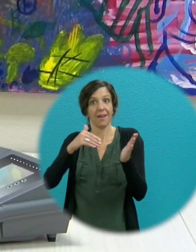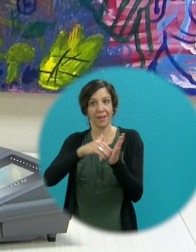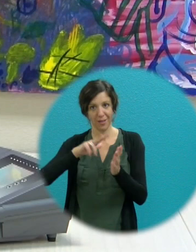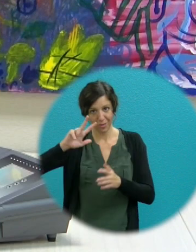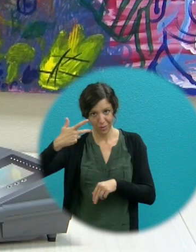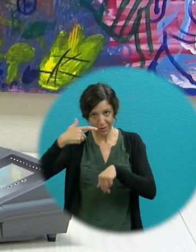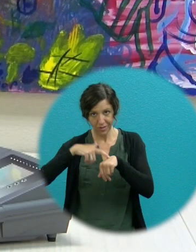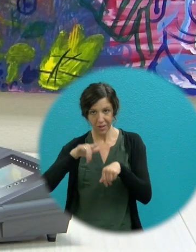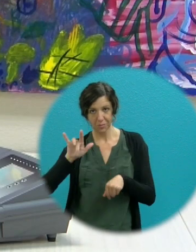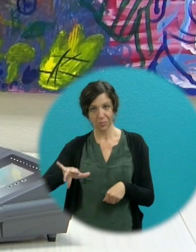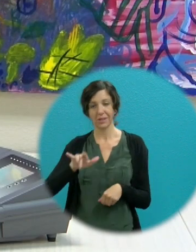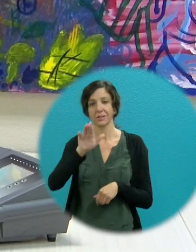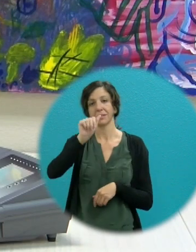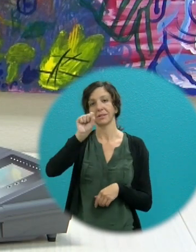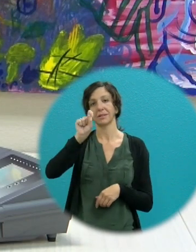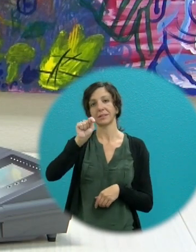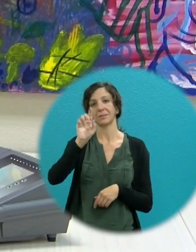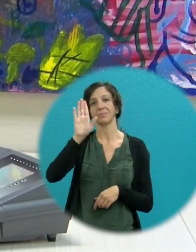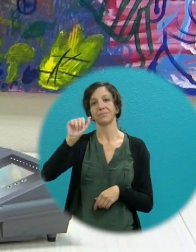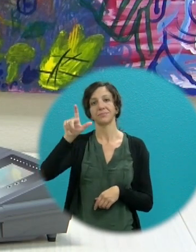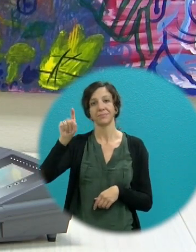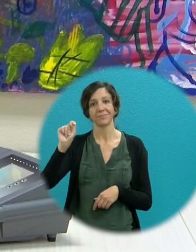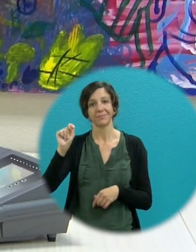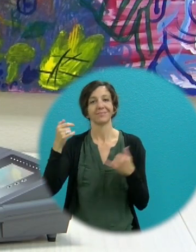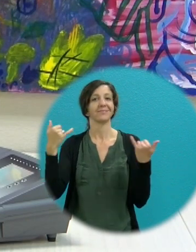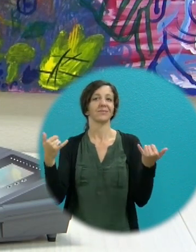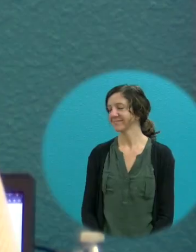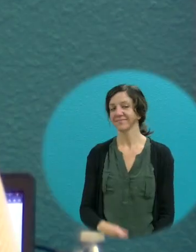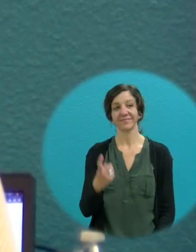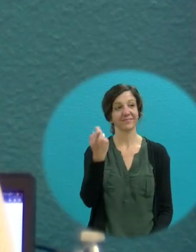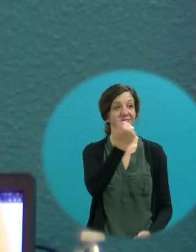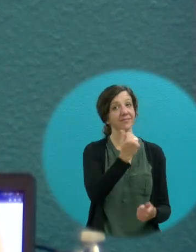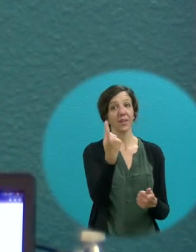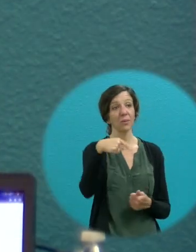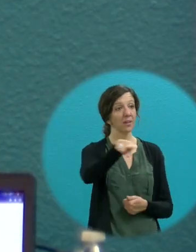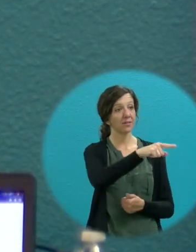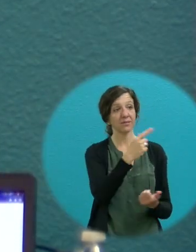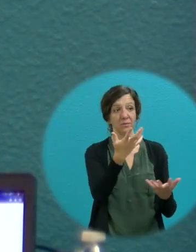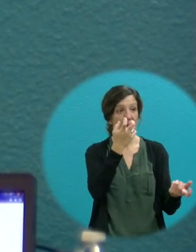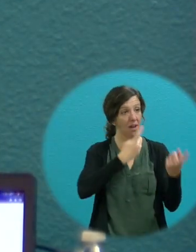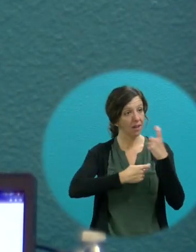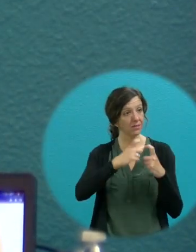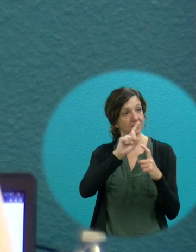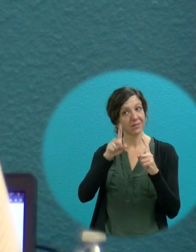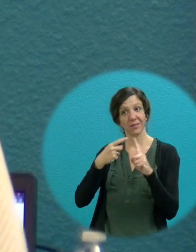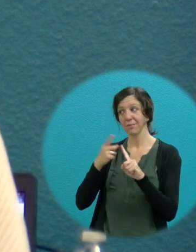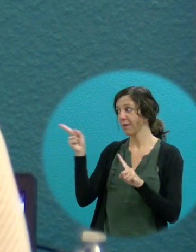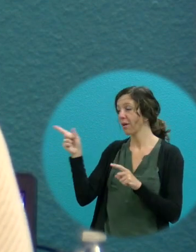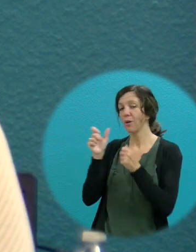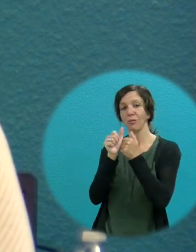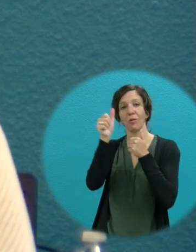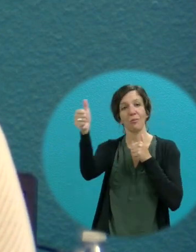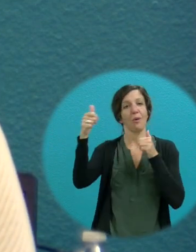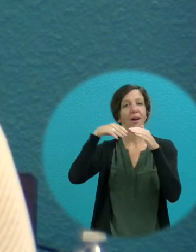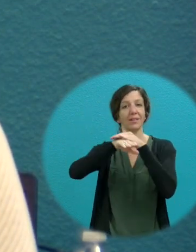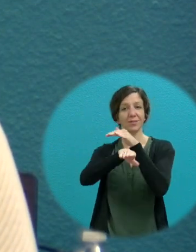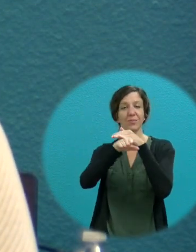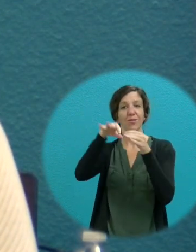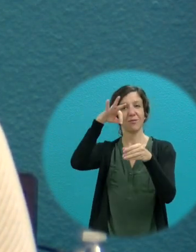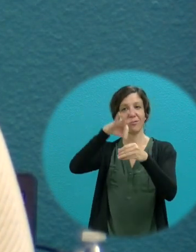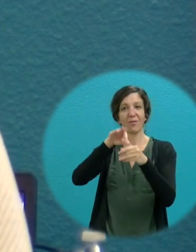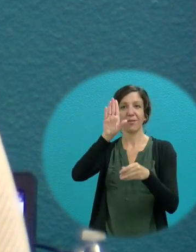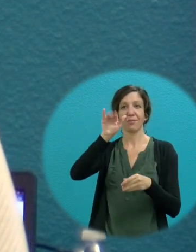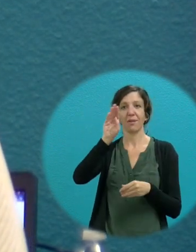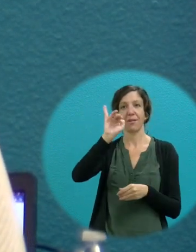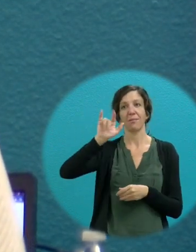time. And the vote has been recorded. Does anyone have any questions regarding the remote accessible vote by